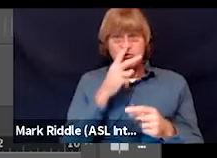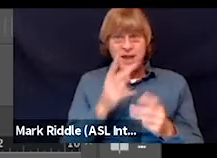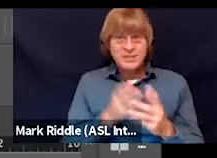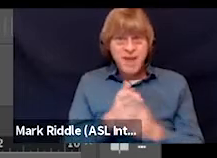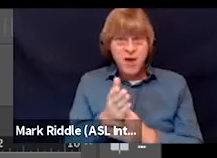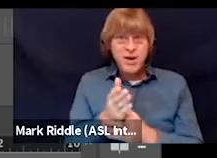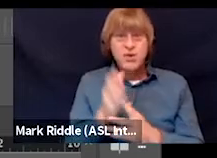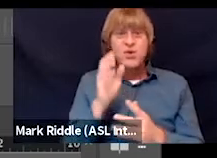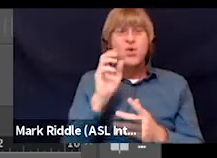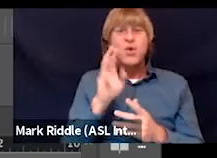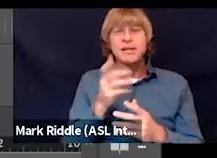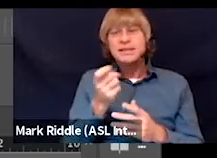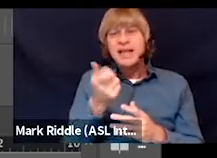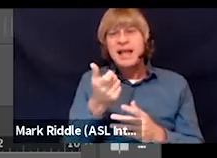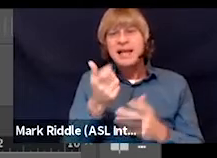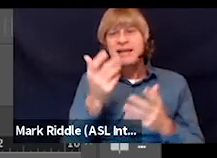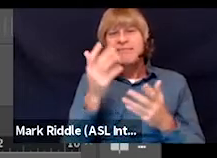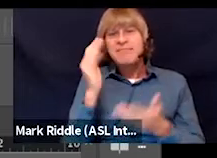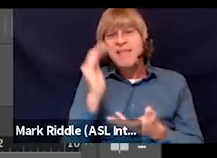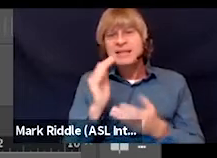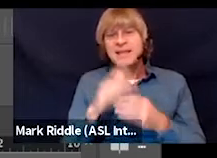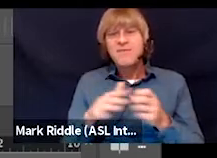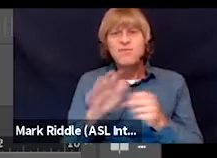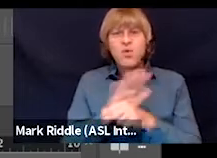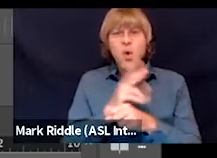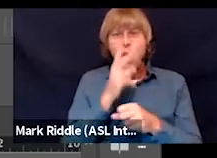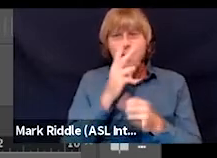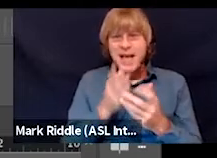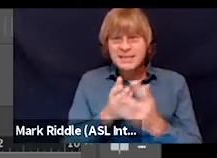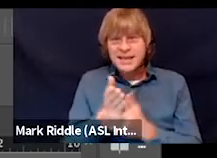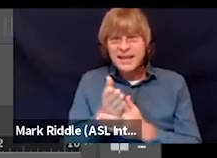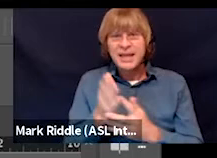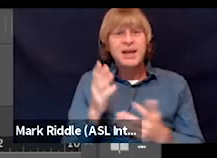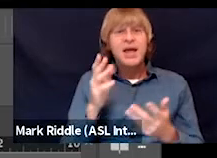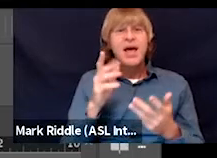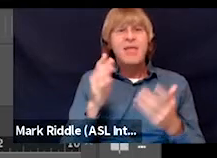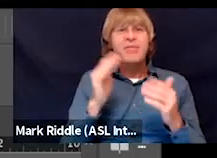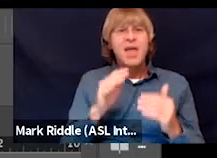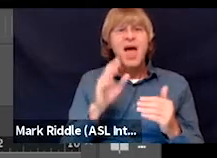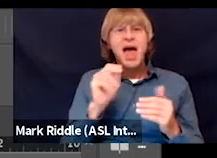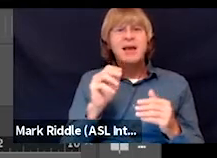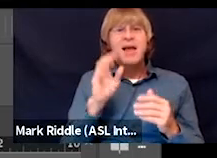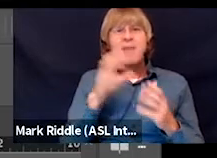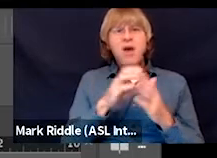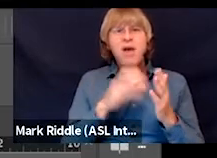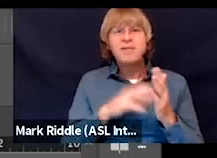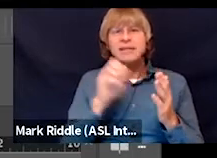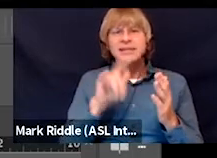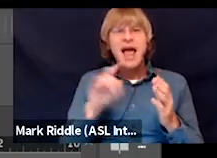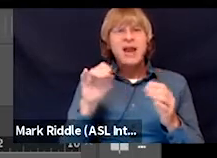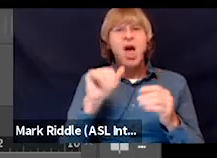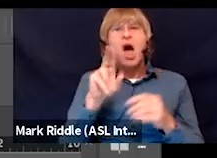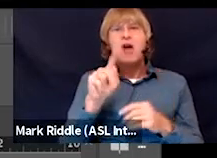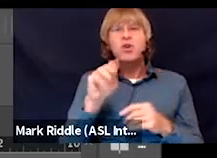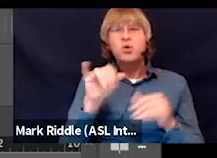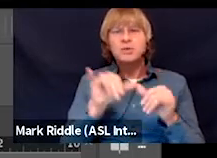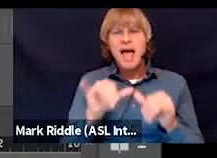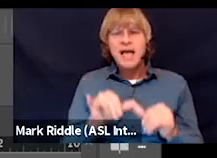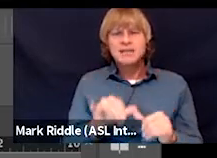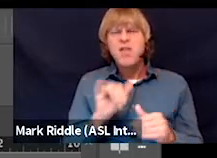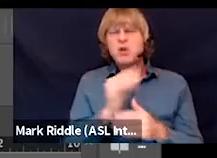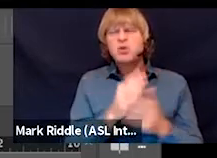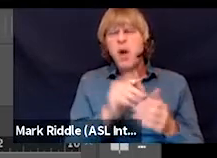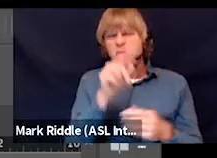or slightly less than full opacity, and then paragraph styles and auto size. Those are some of the things,